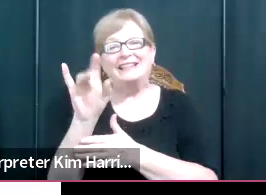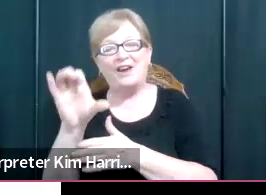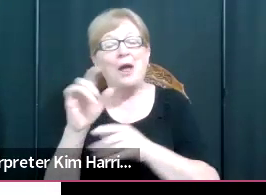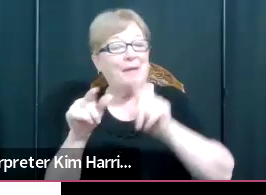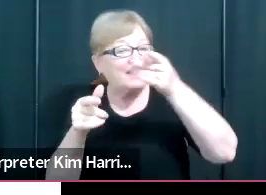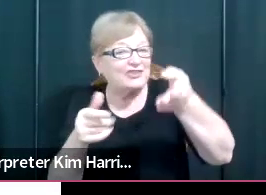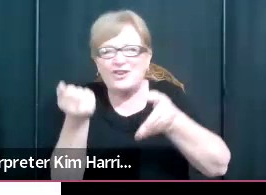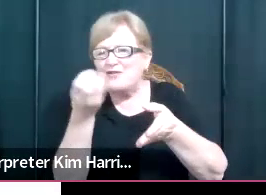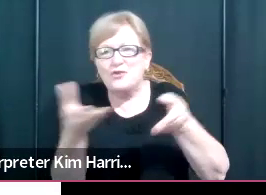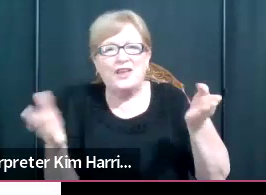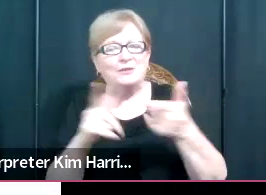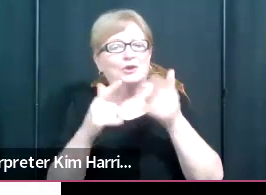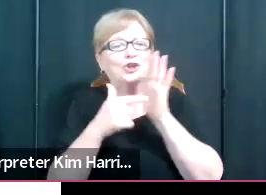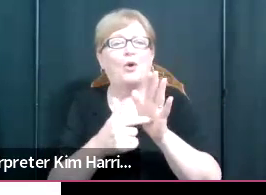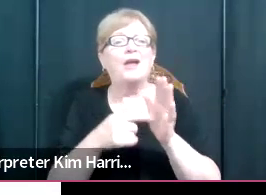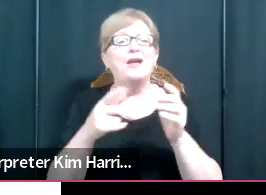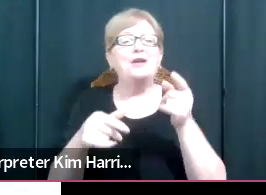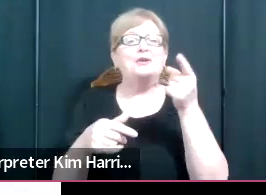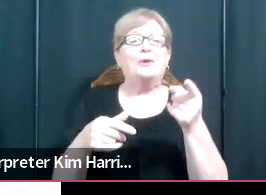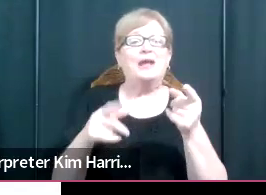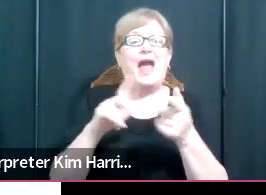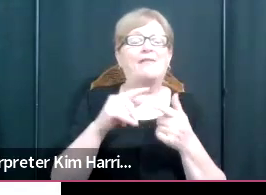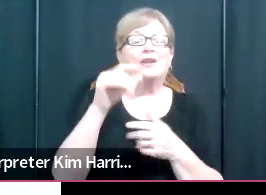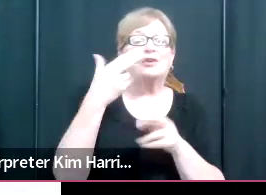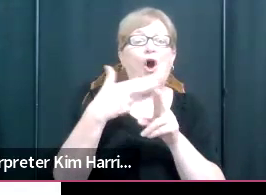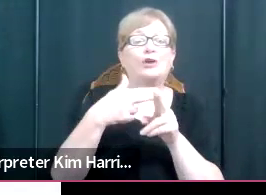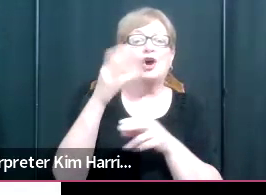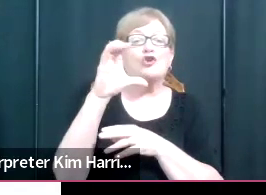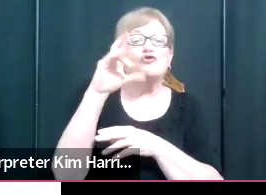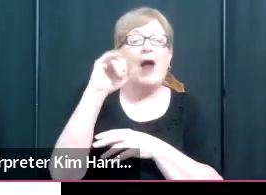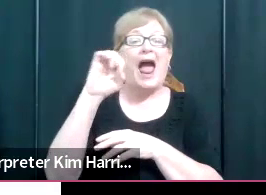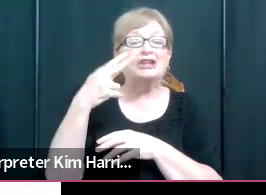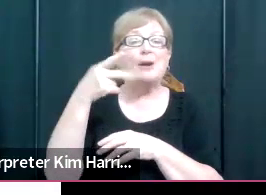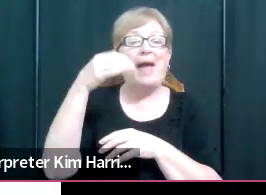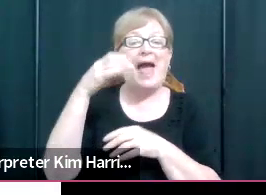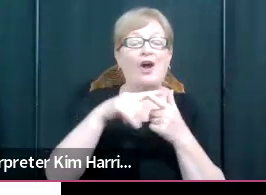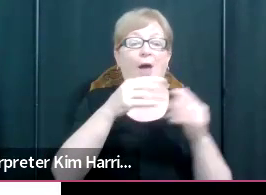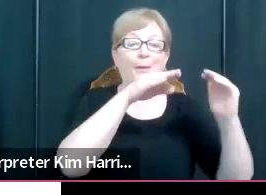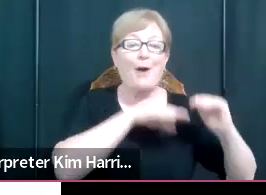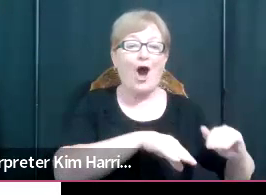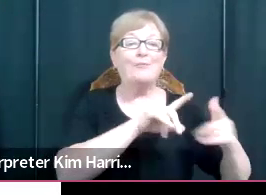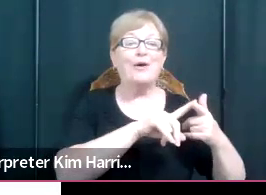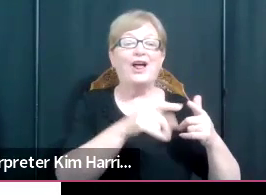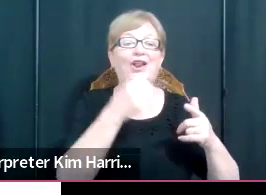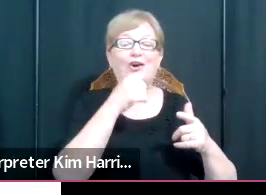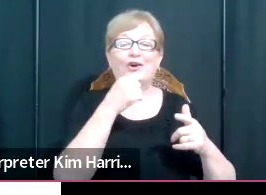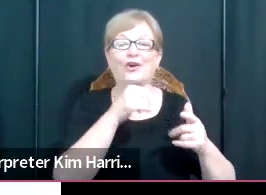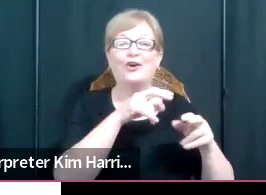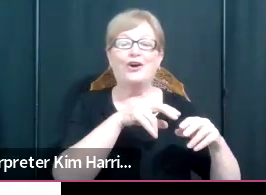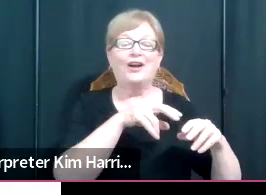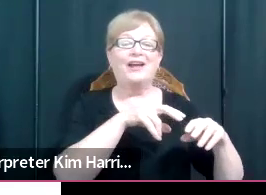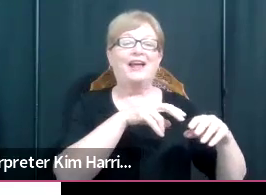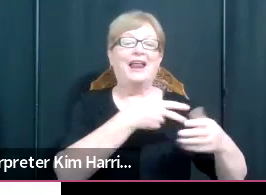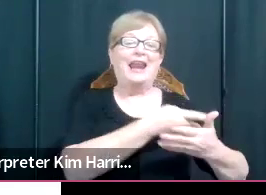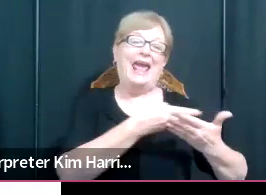So for AT for whole body input, we have the crash pad on the bottom here with a little one laying across it. That